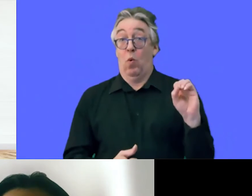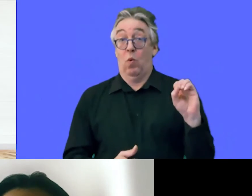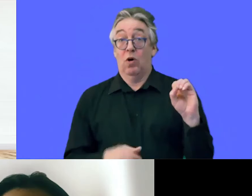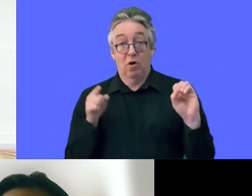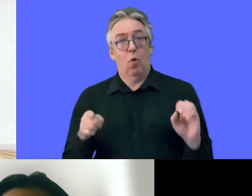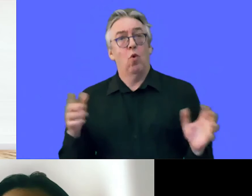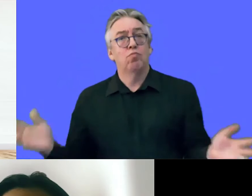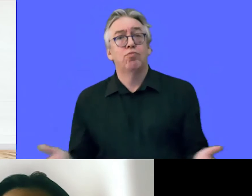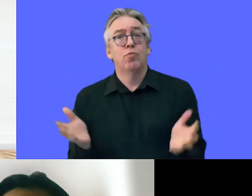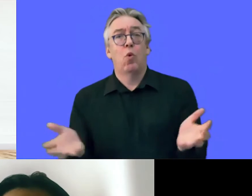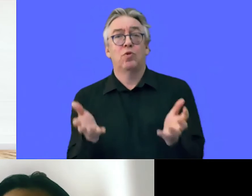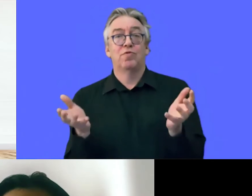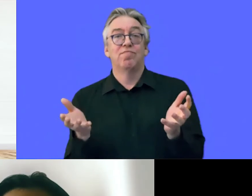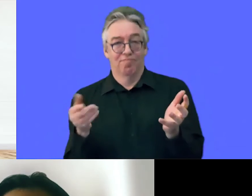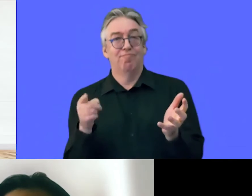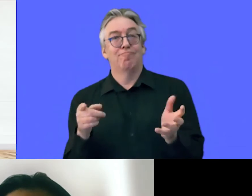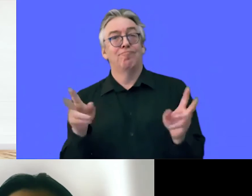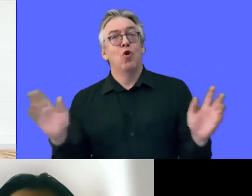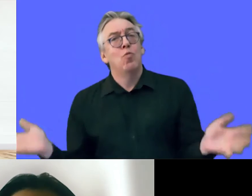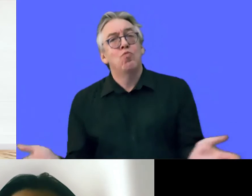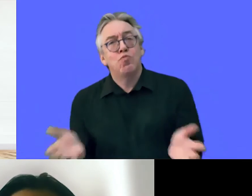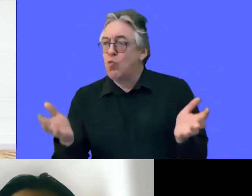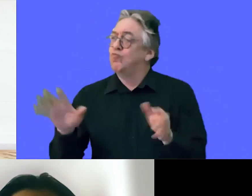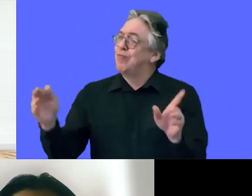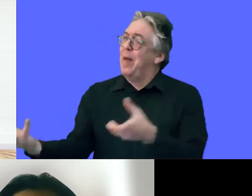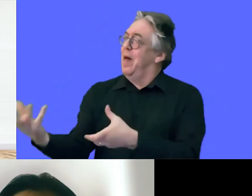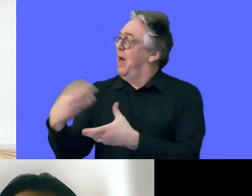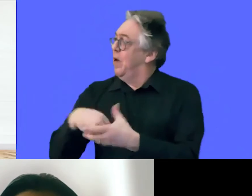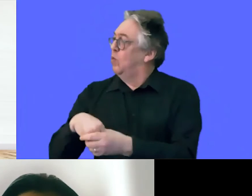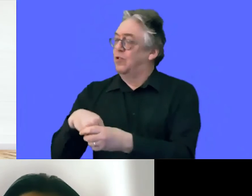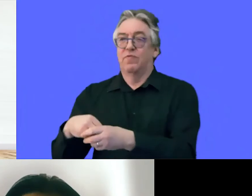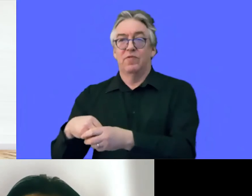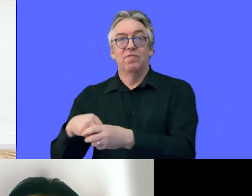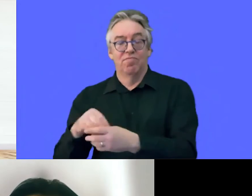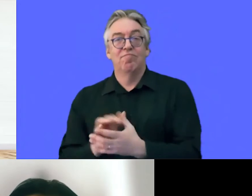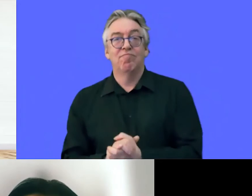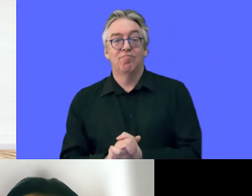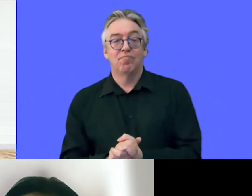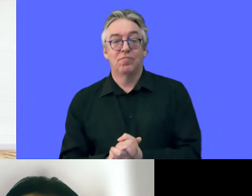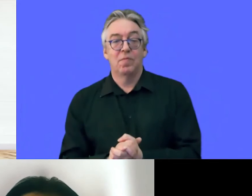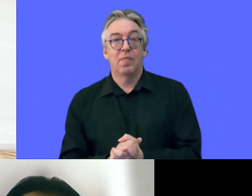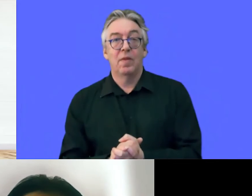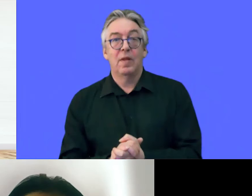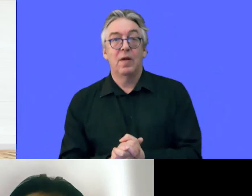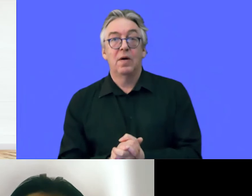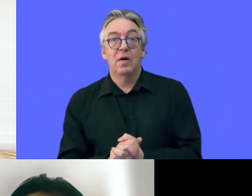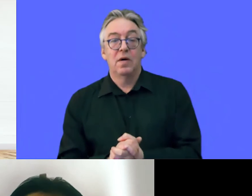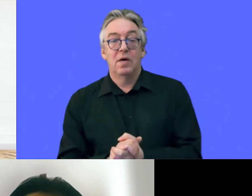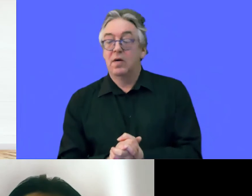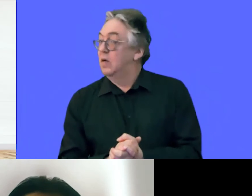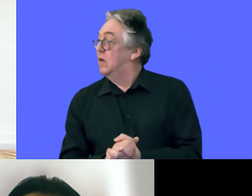promote this disability inclusiveness, and in a few years back, and they